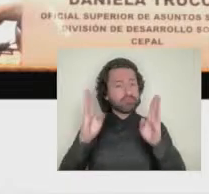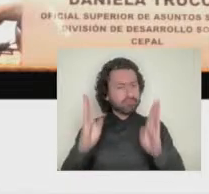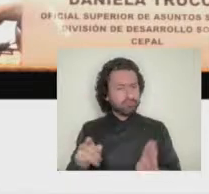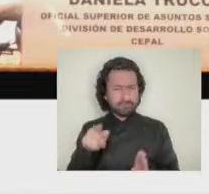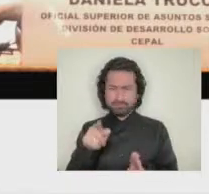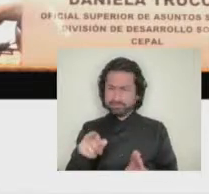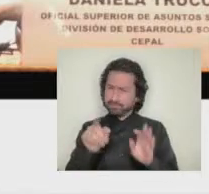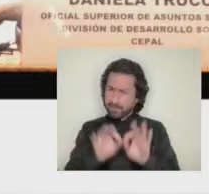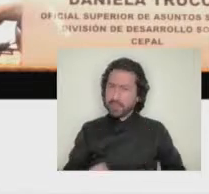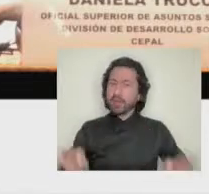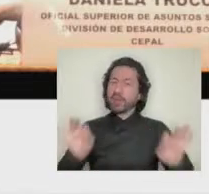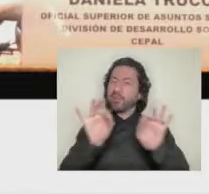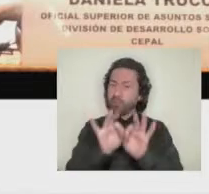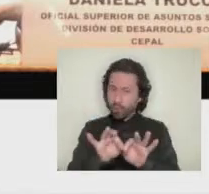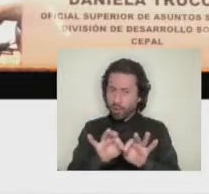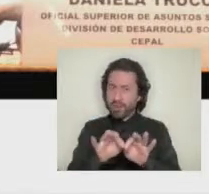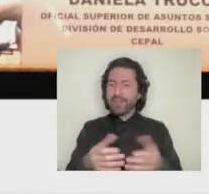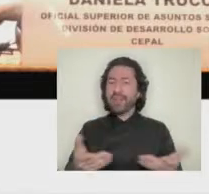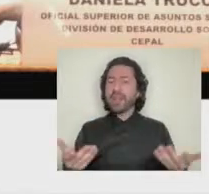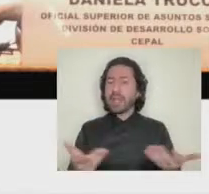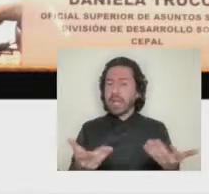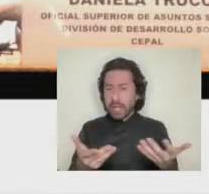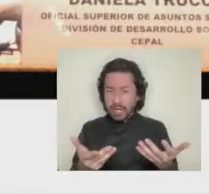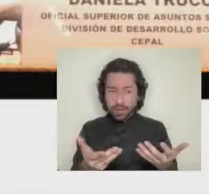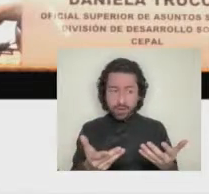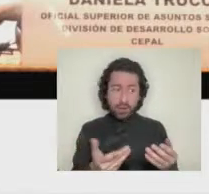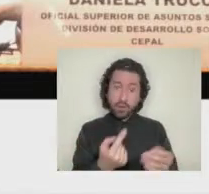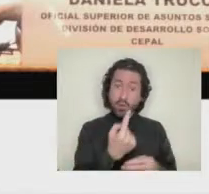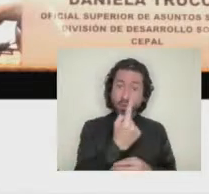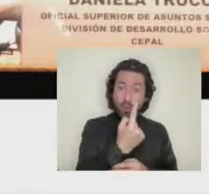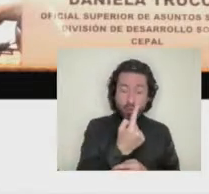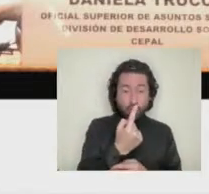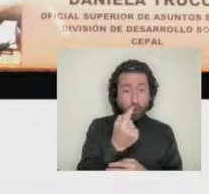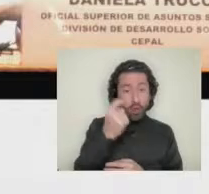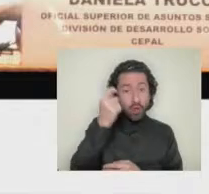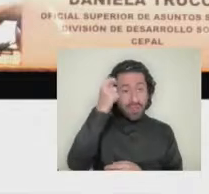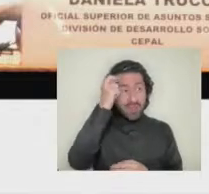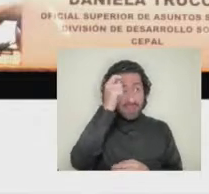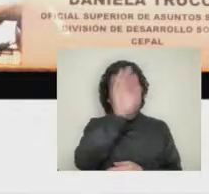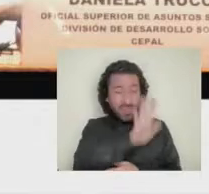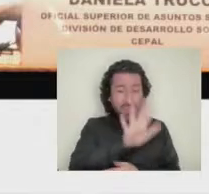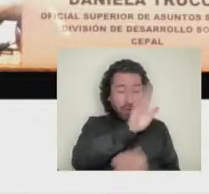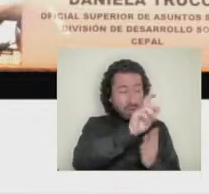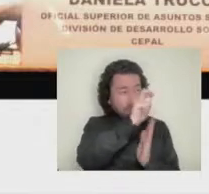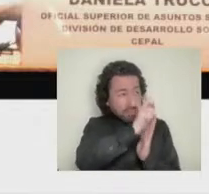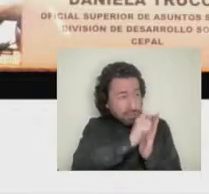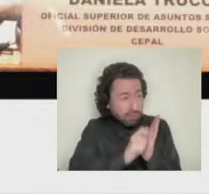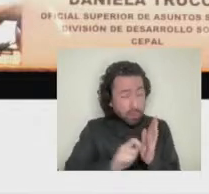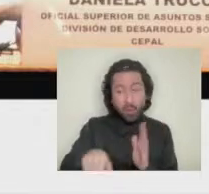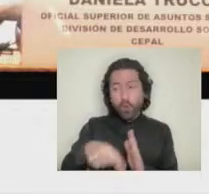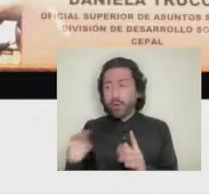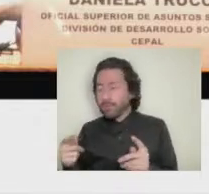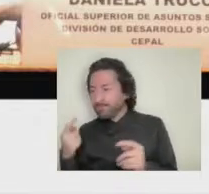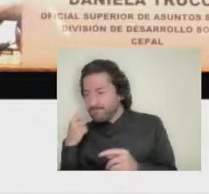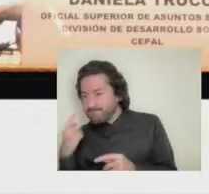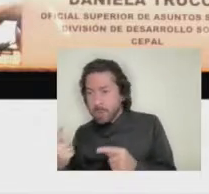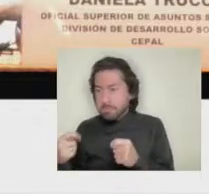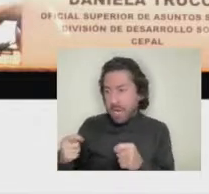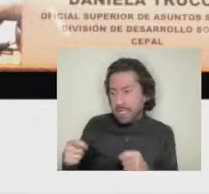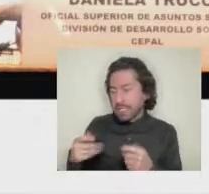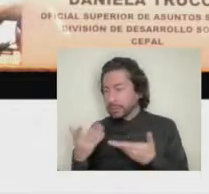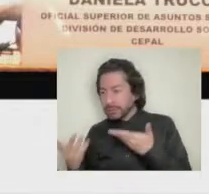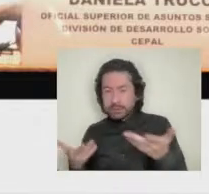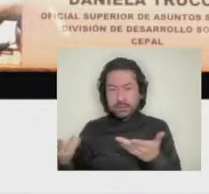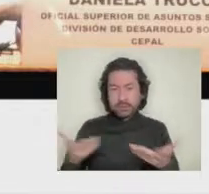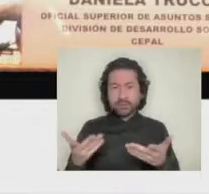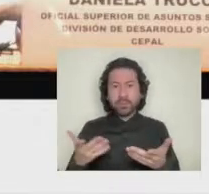teacher's dimension, which is key in what is theoretical and practical training of teachers, the